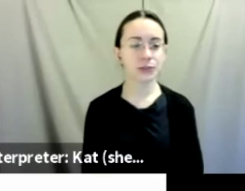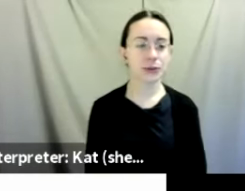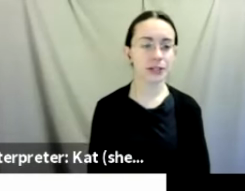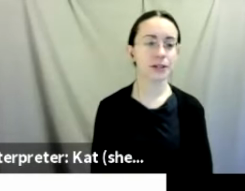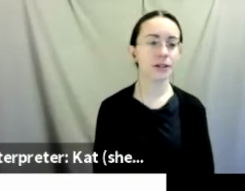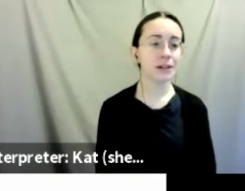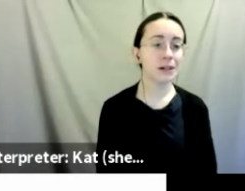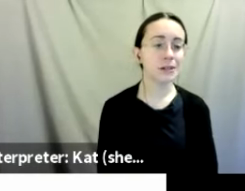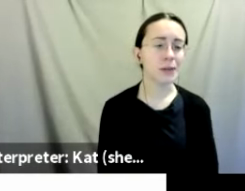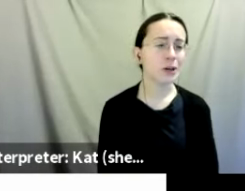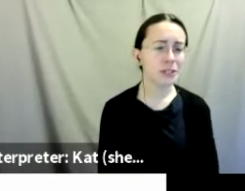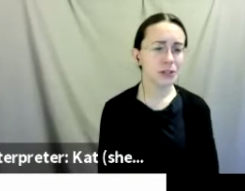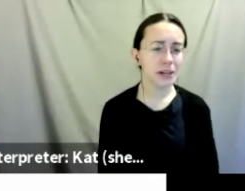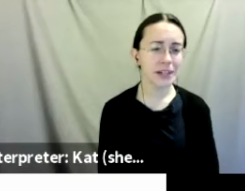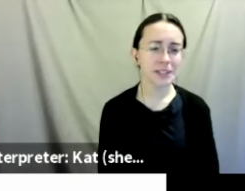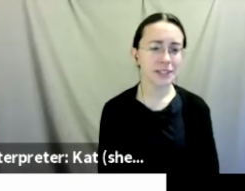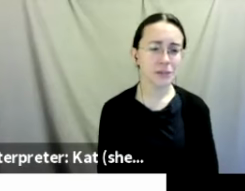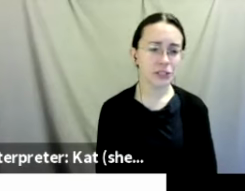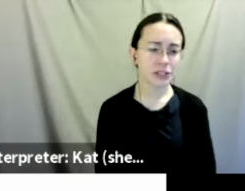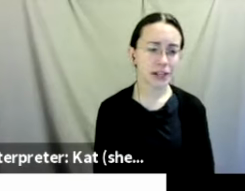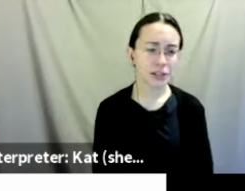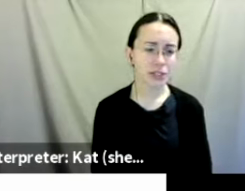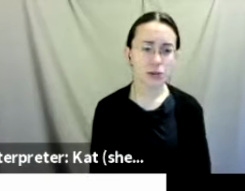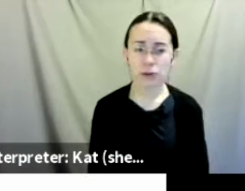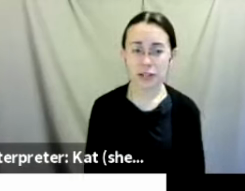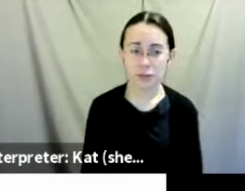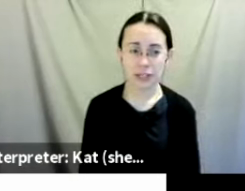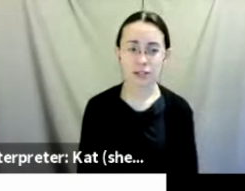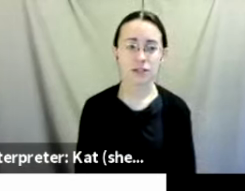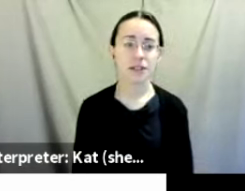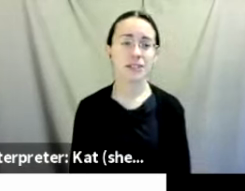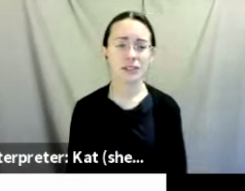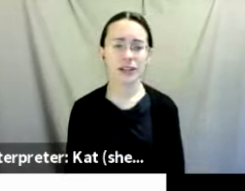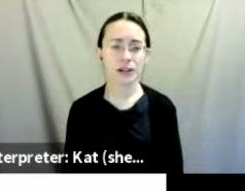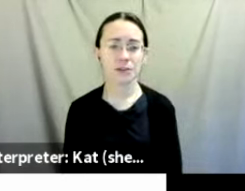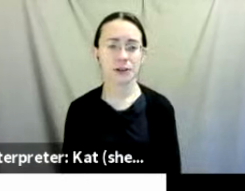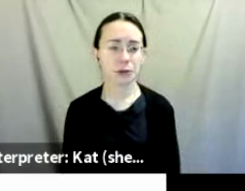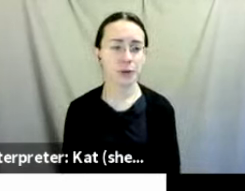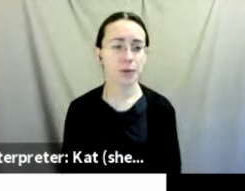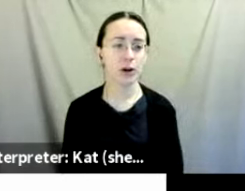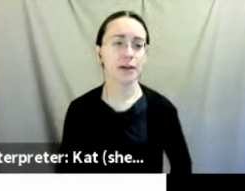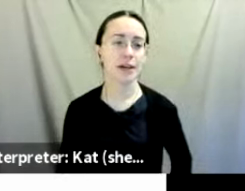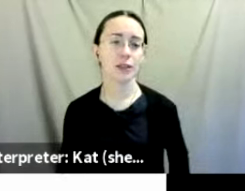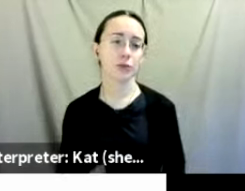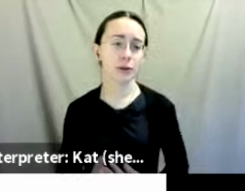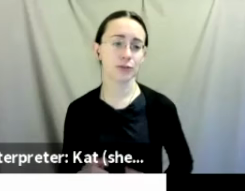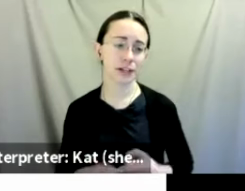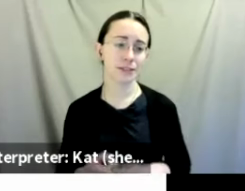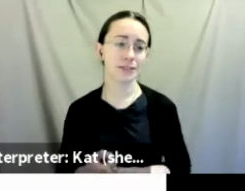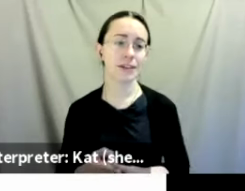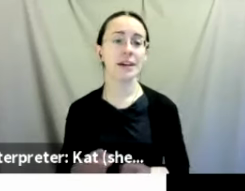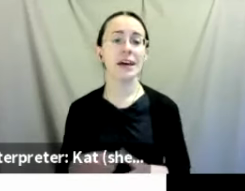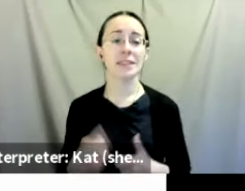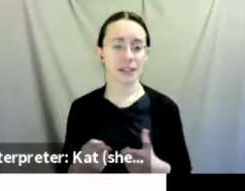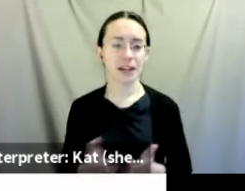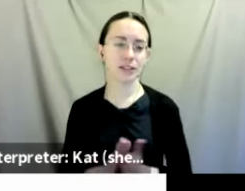The next quote here, my OBGYN didn't mention the IUD or the implant until later I found out through my mom and through my